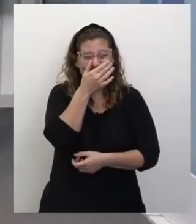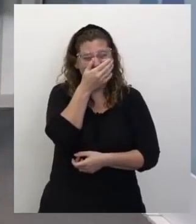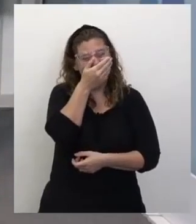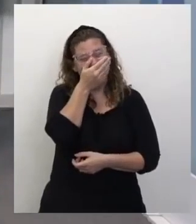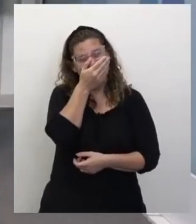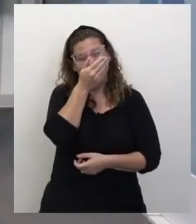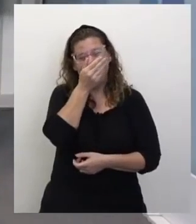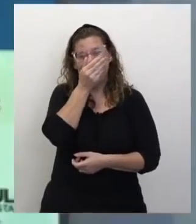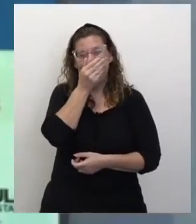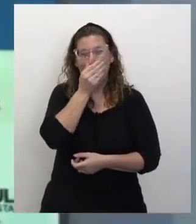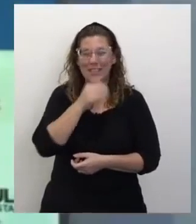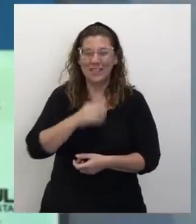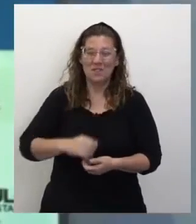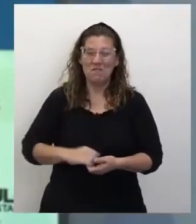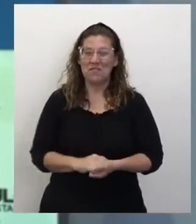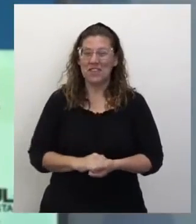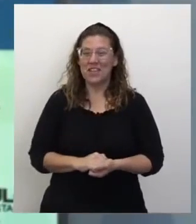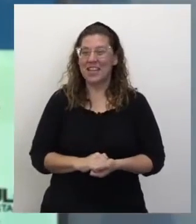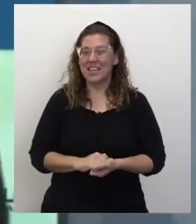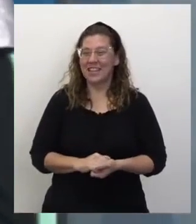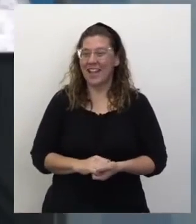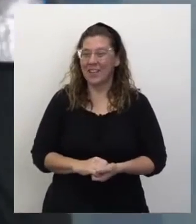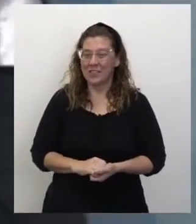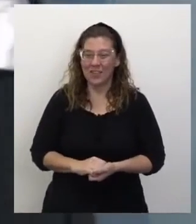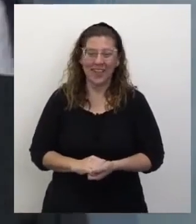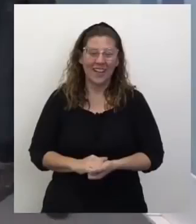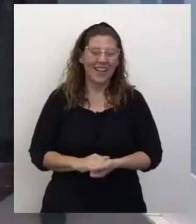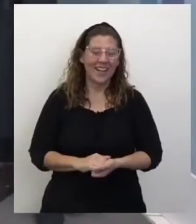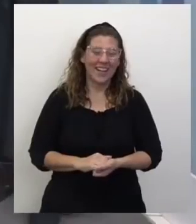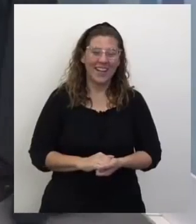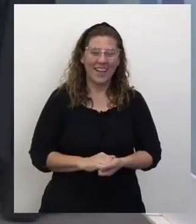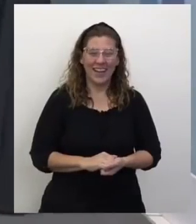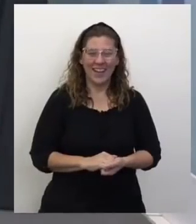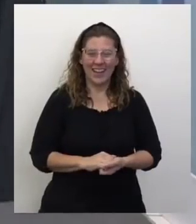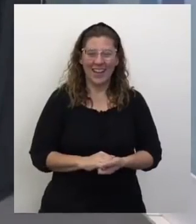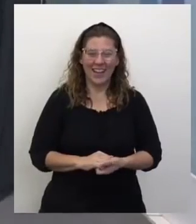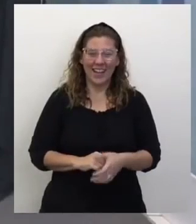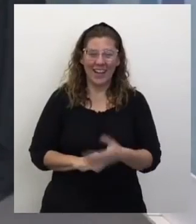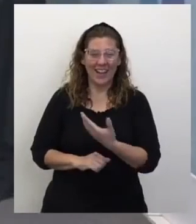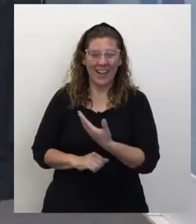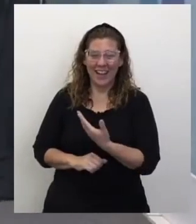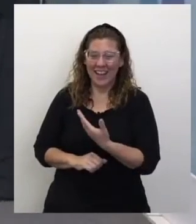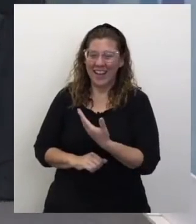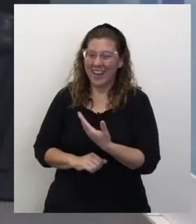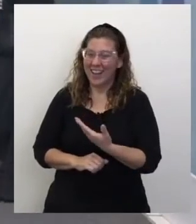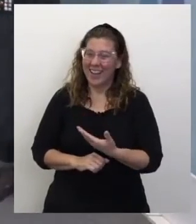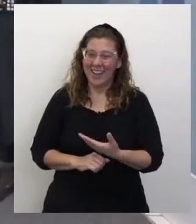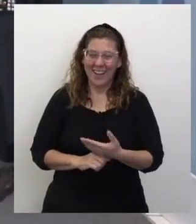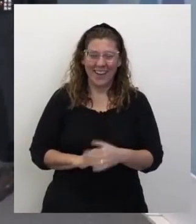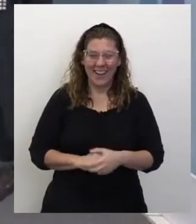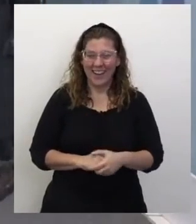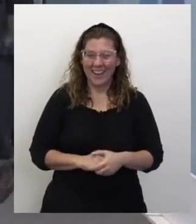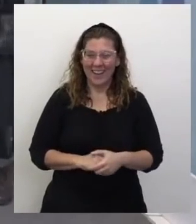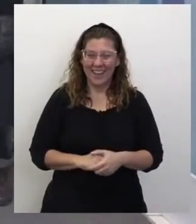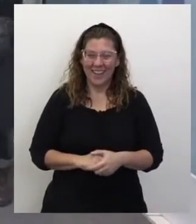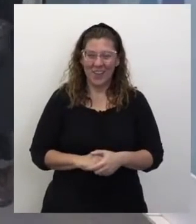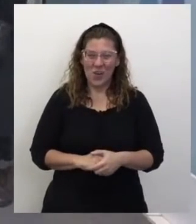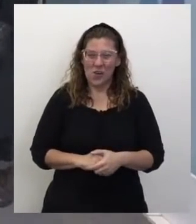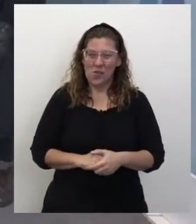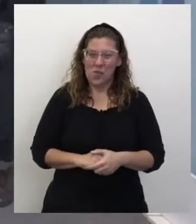In today's class, we're going to learn how to make a meme. João, rise from the